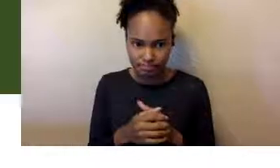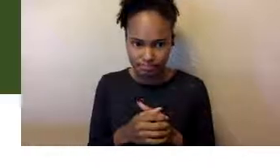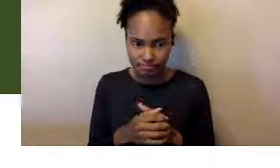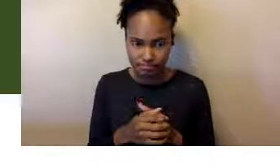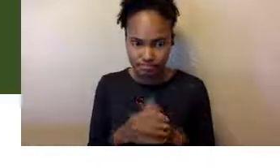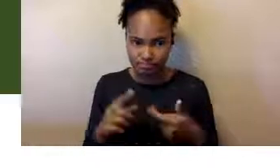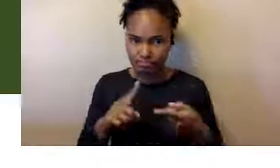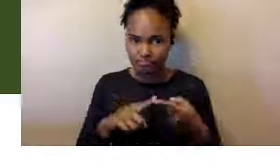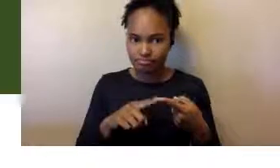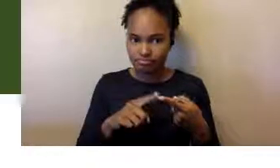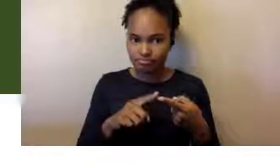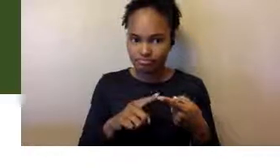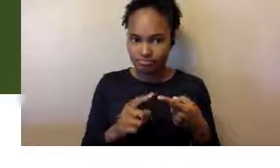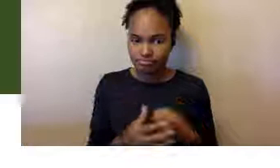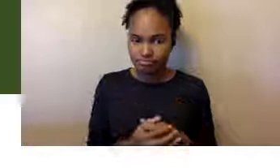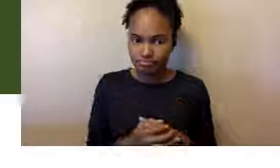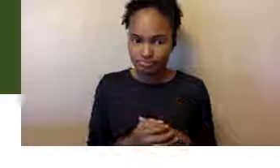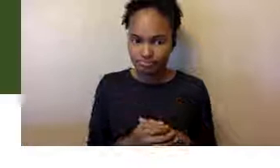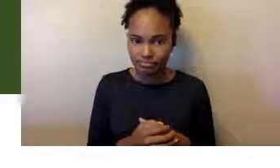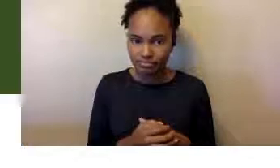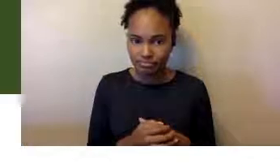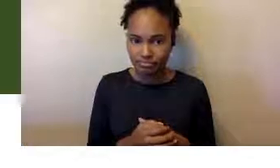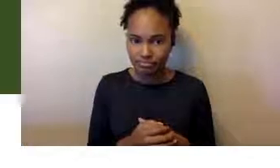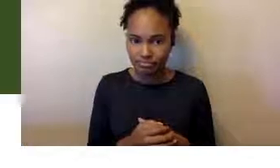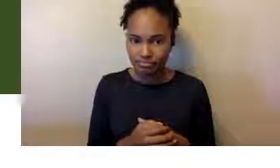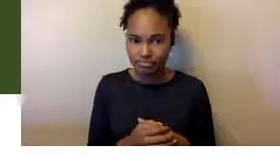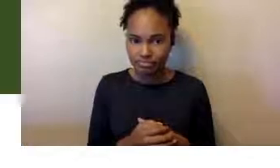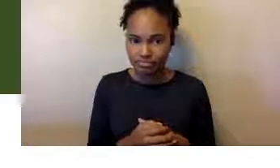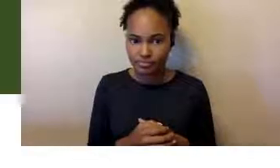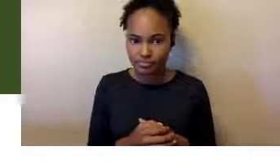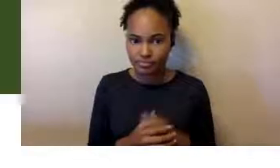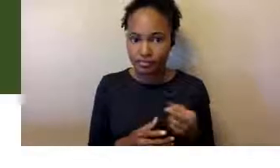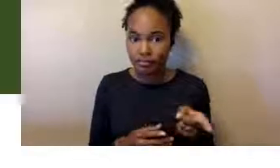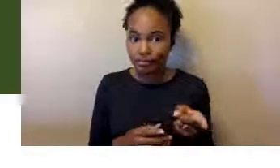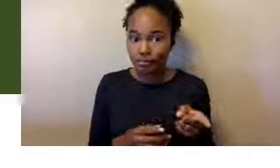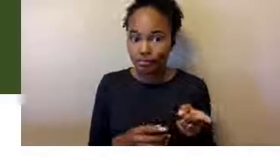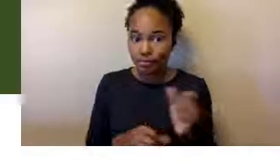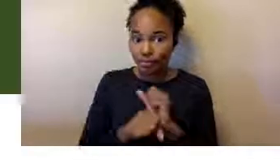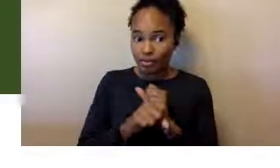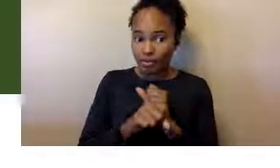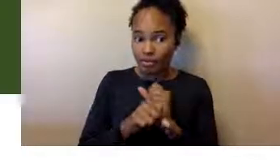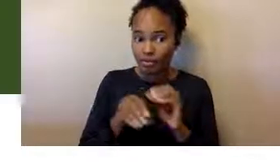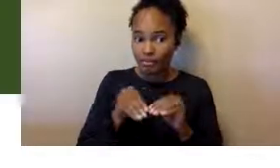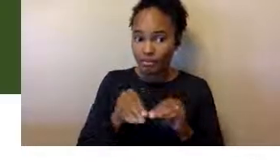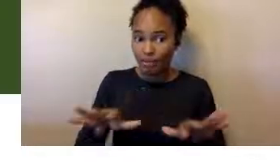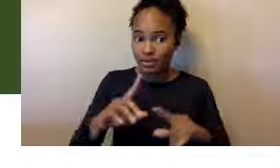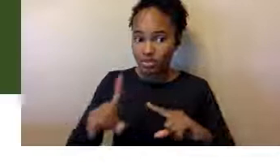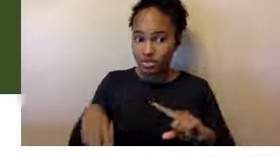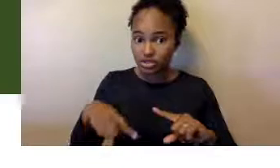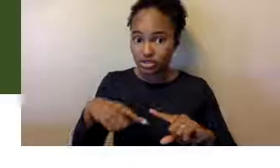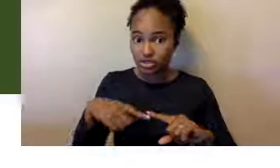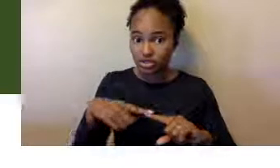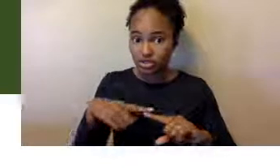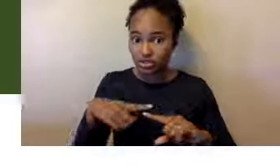to Decriminalize Mental Health. And it was published in the Center for Law and Social